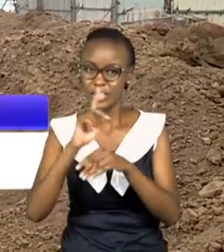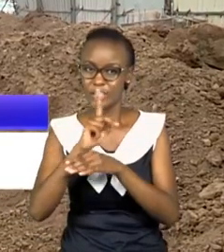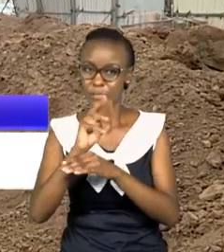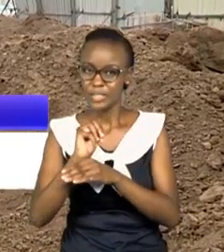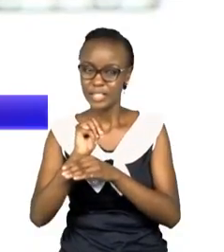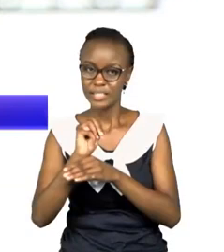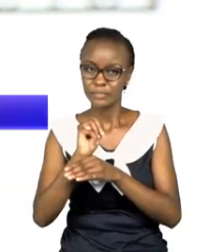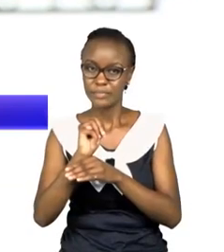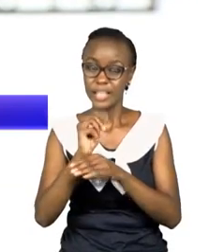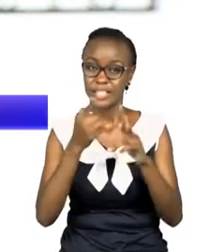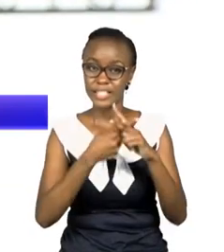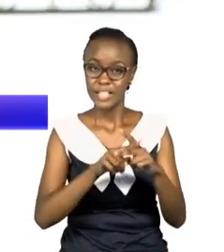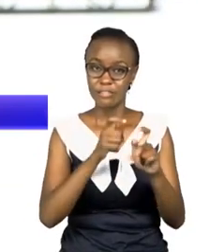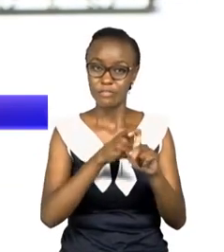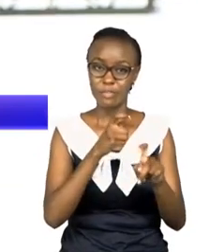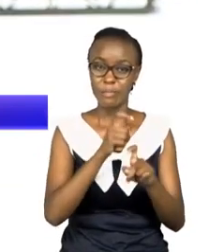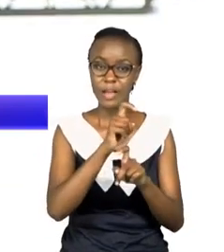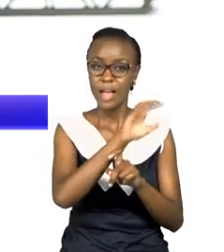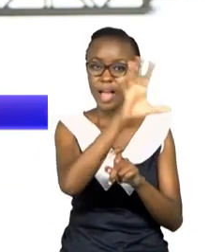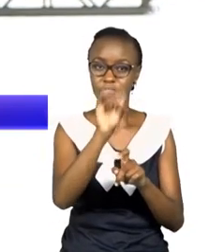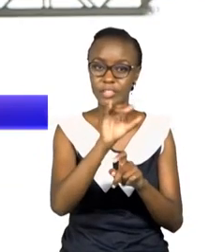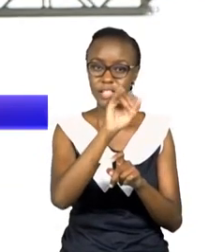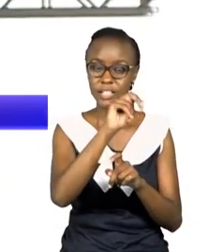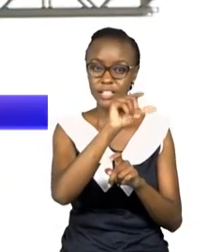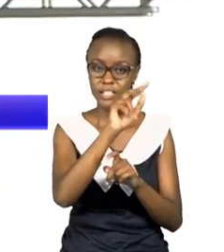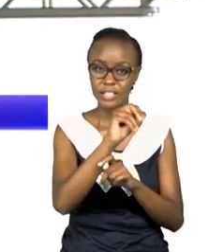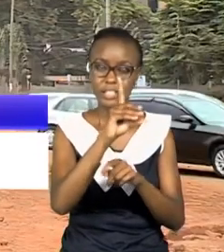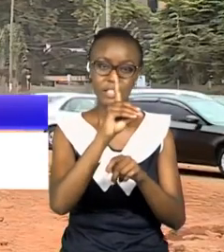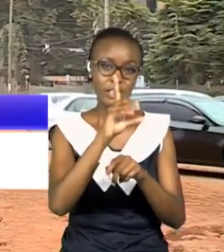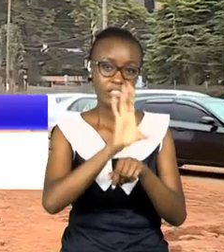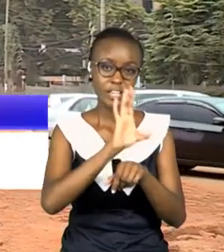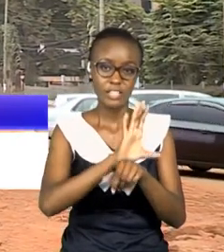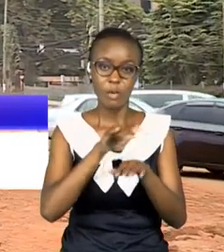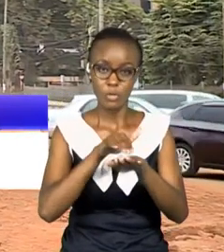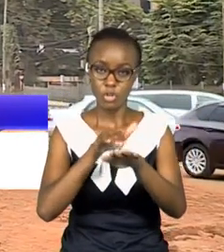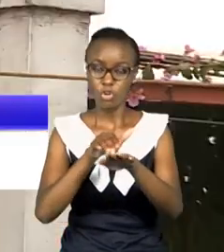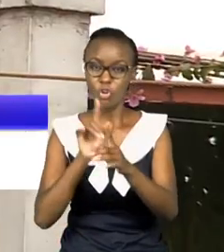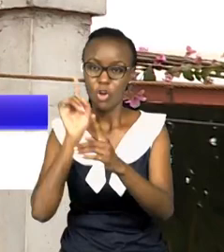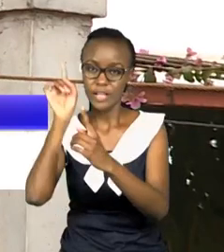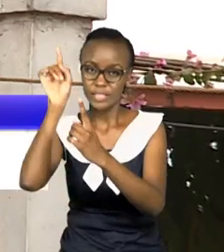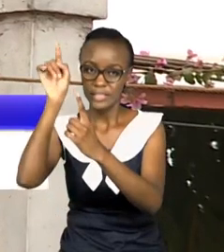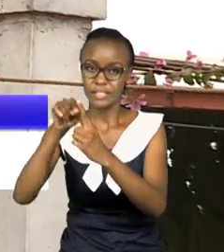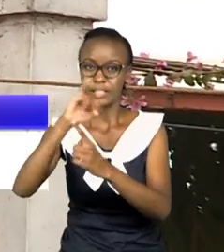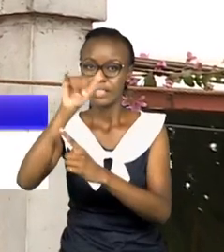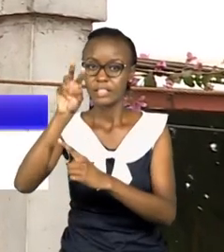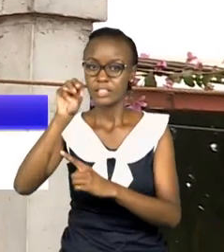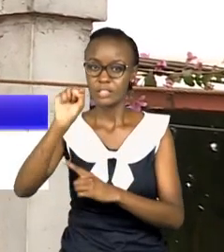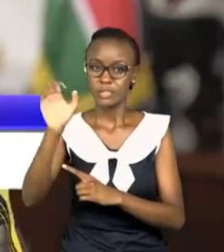stretch, which starts from African Inland Church, Mlolongo, all the way to James Gichuru on Waiyaki